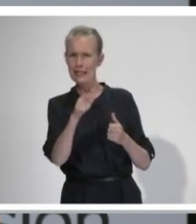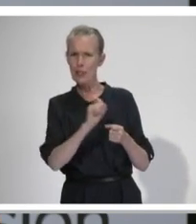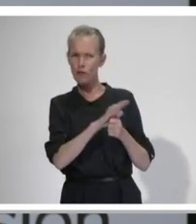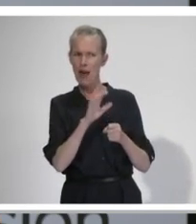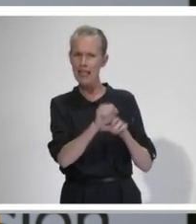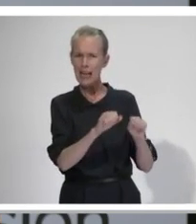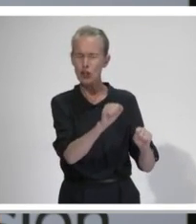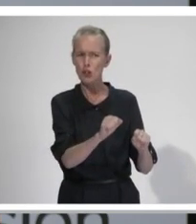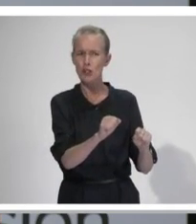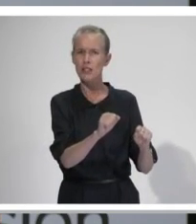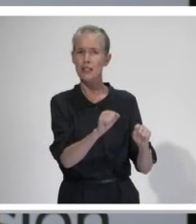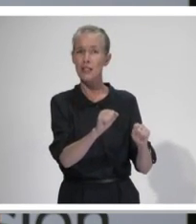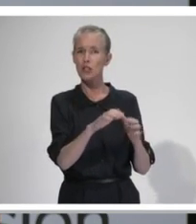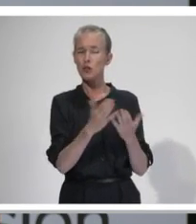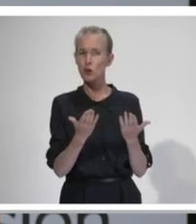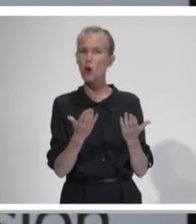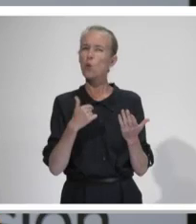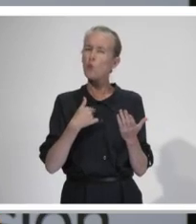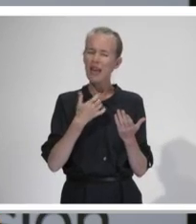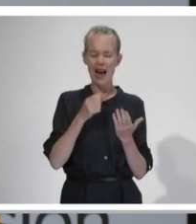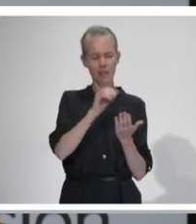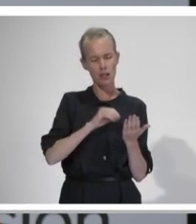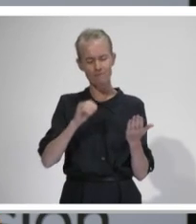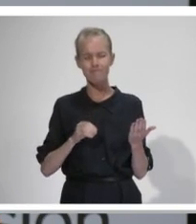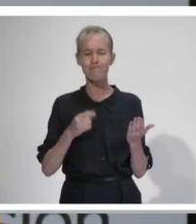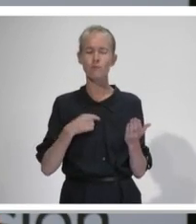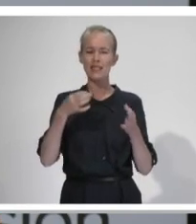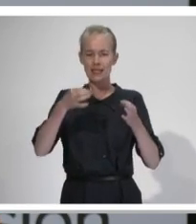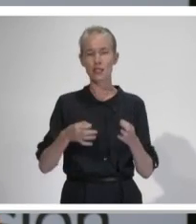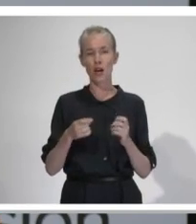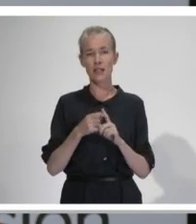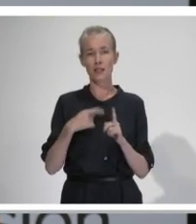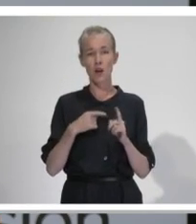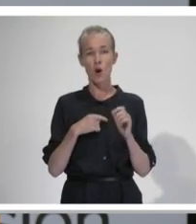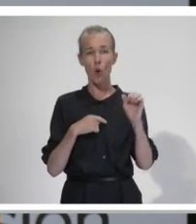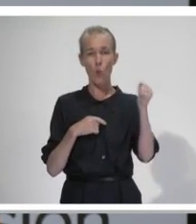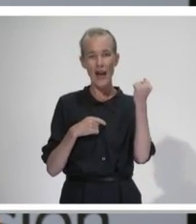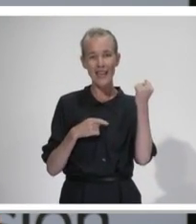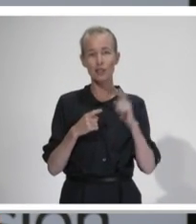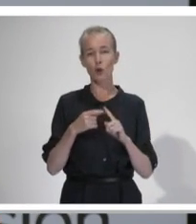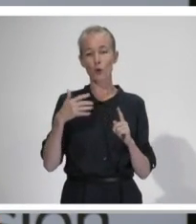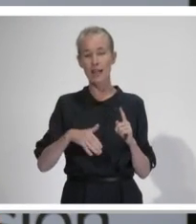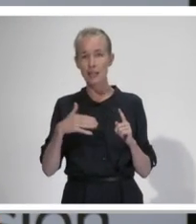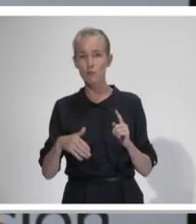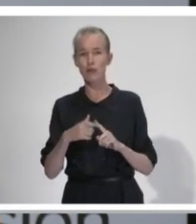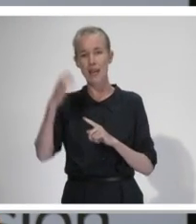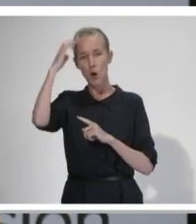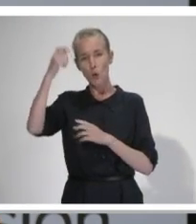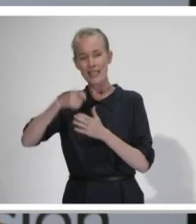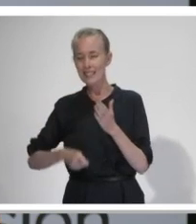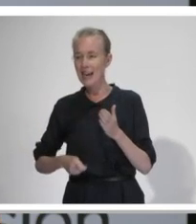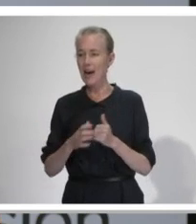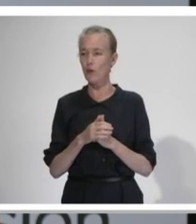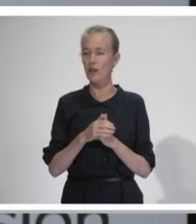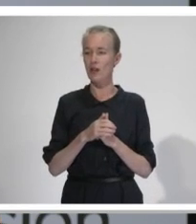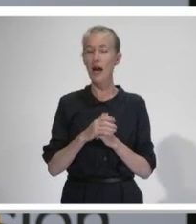we identified 4 places: Auckland, Waikato, Canterbury and Queenstown in particular in the Southern District, and we were